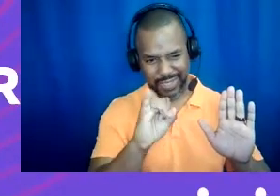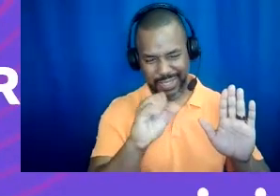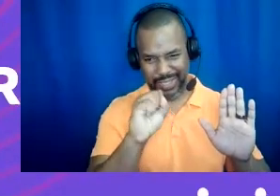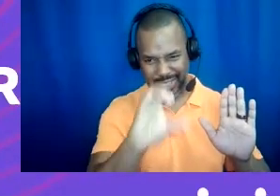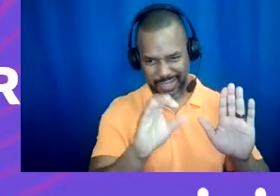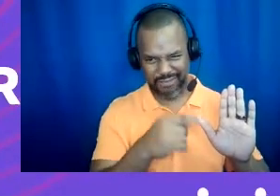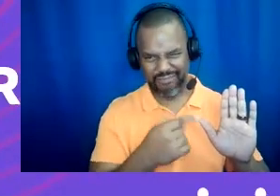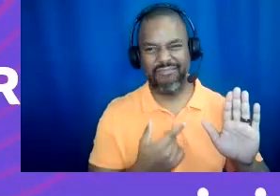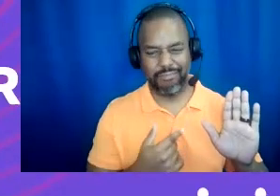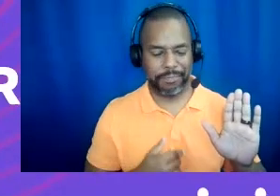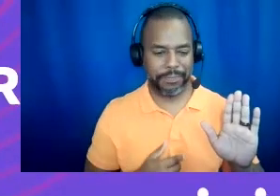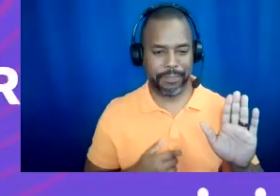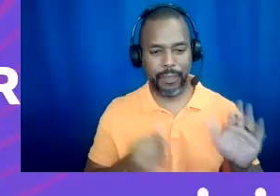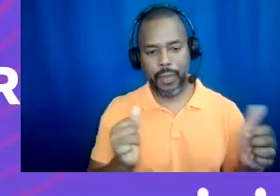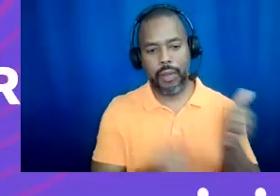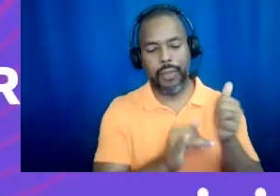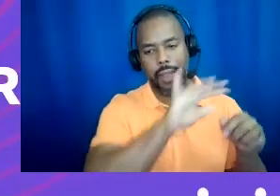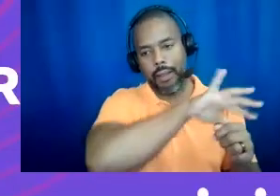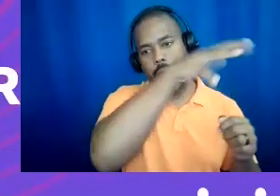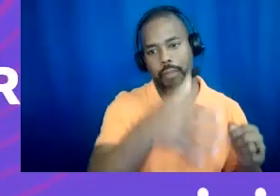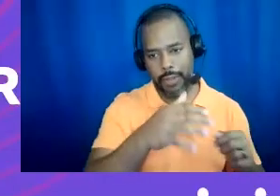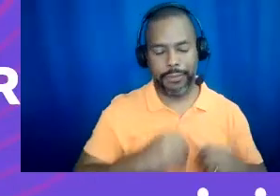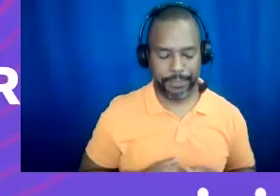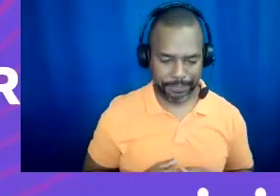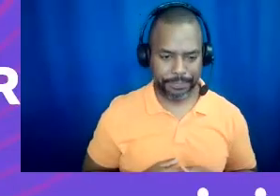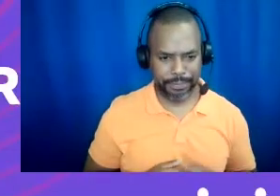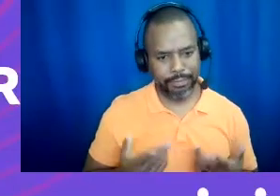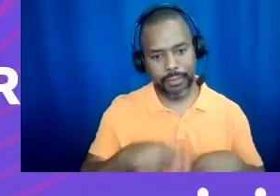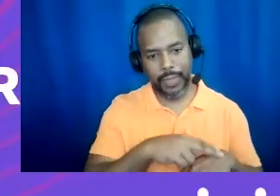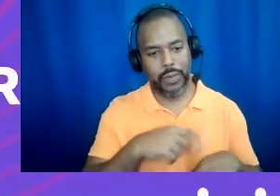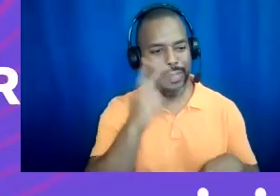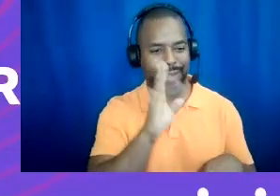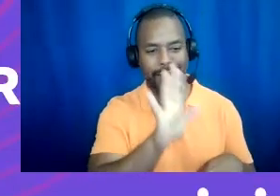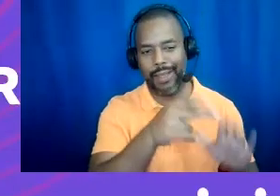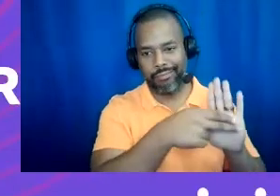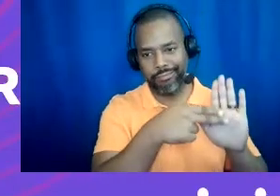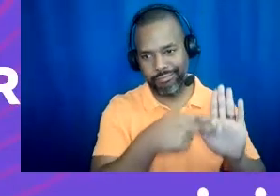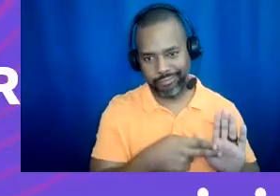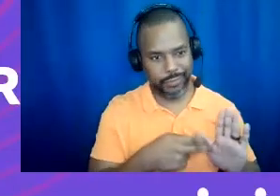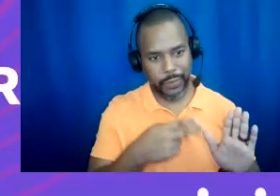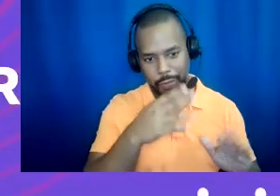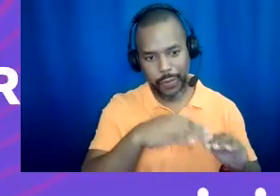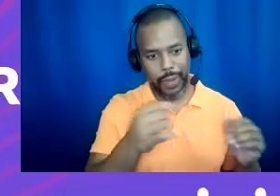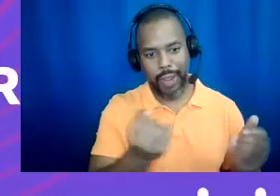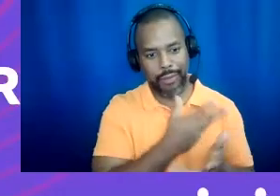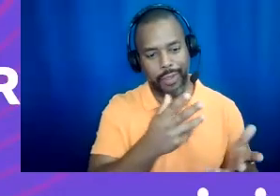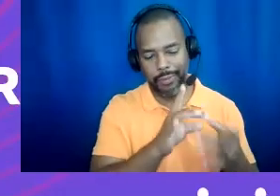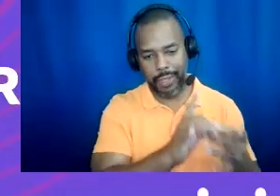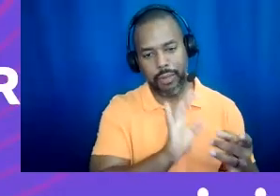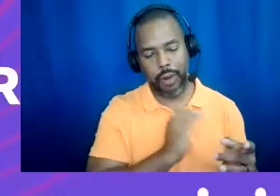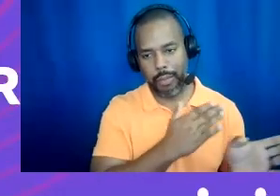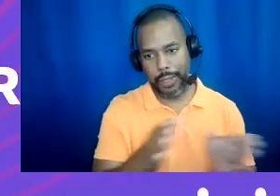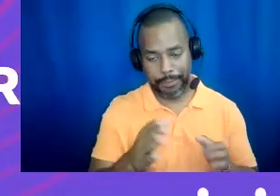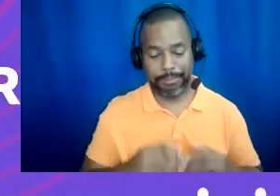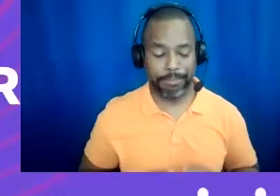Our health plans are under the CISC umbrella, so it's pretty natural for us to see that on everything that we have pertaining to our plans. Now,